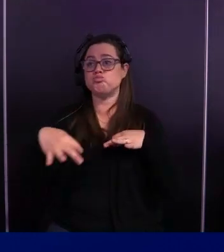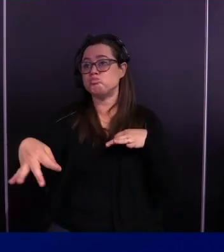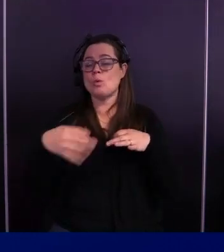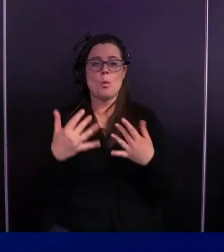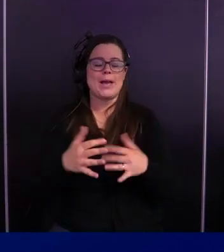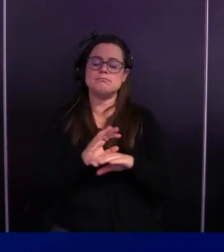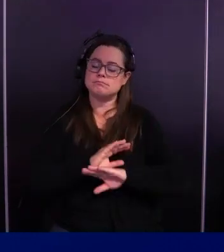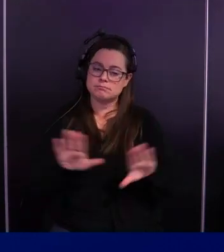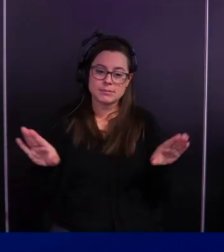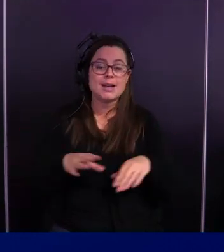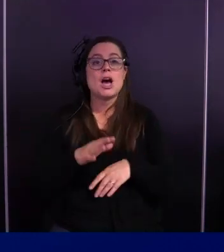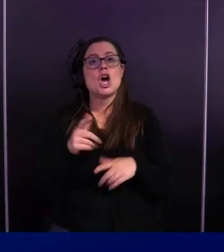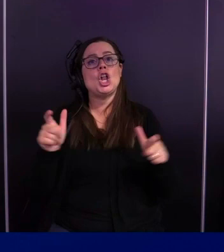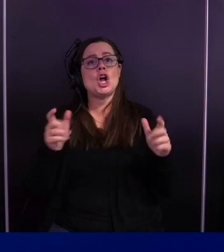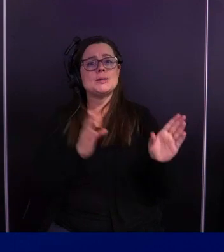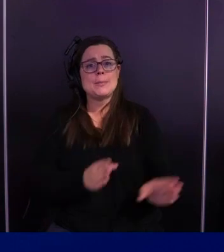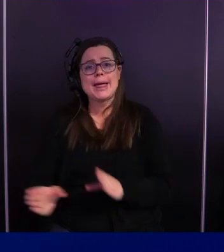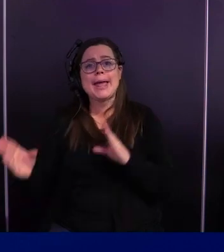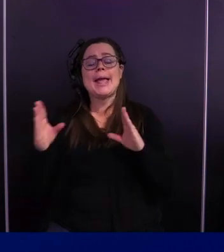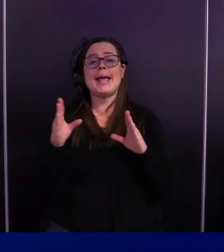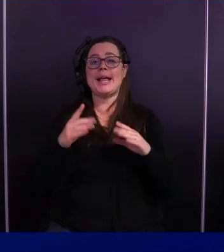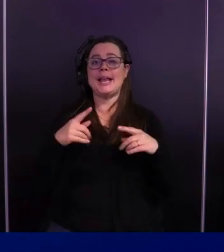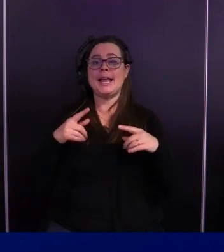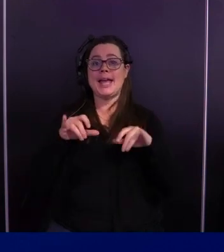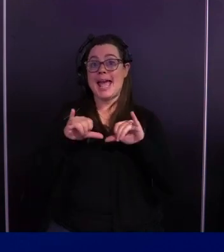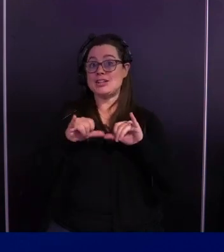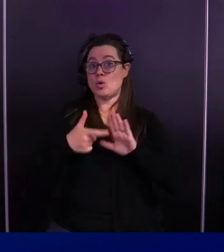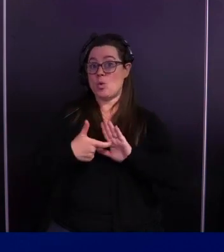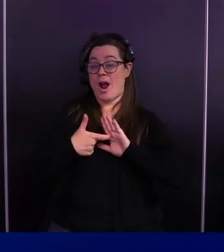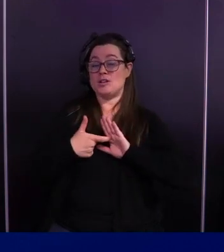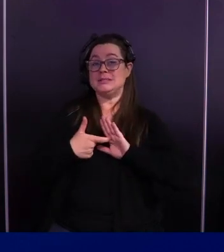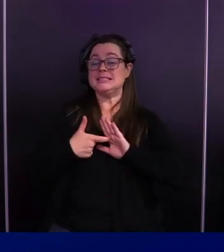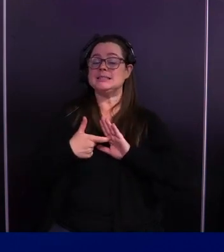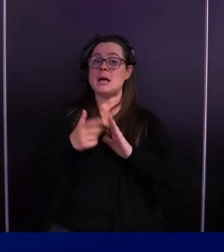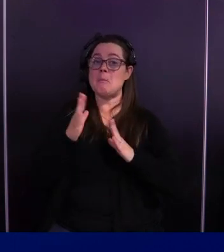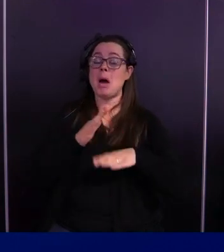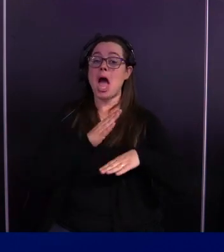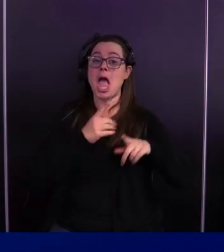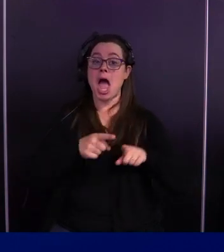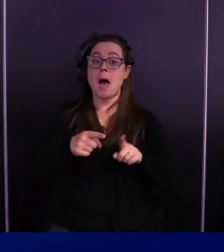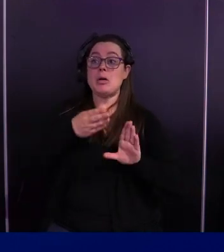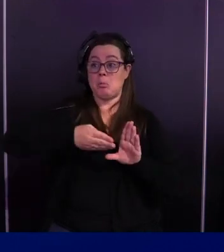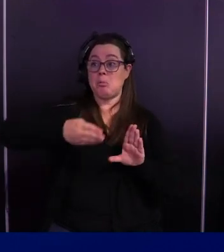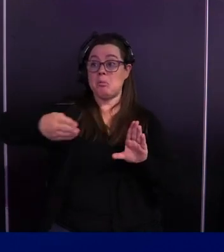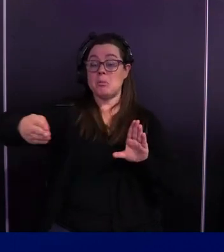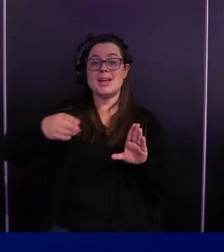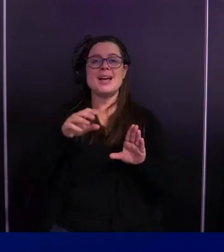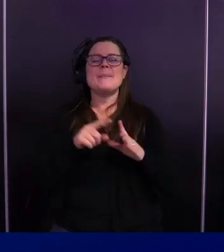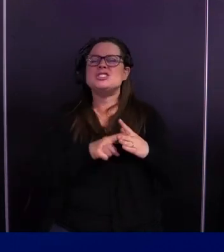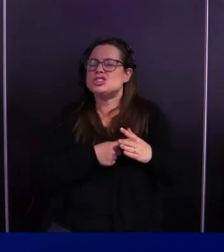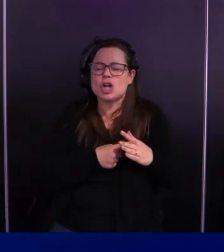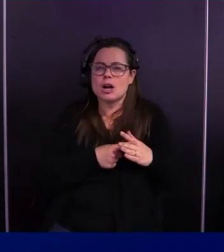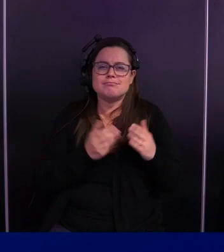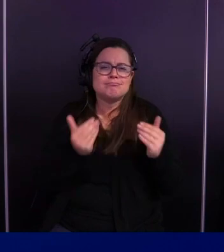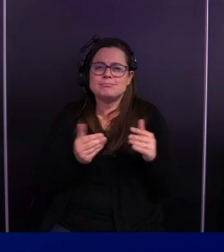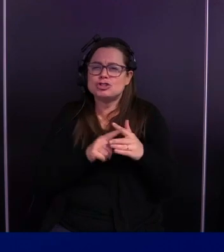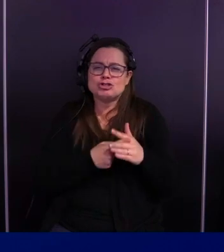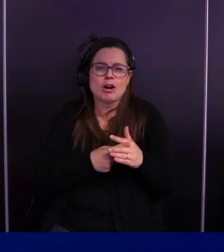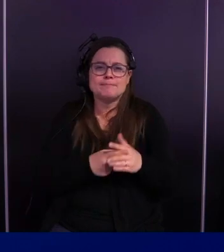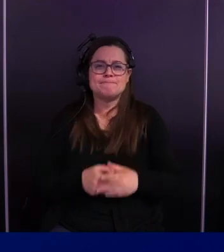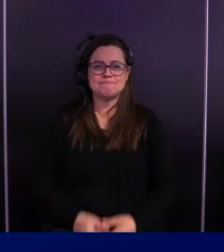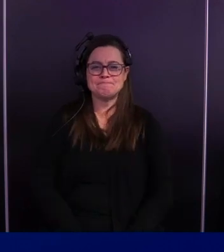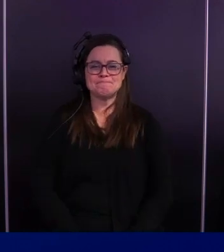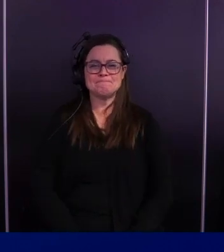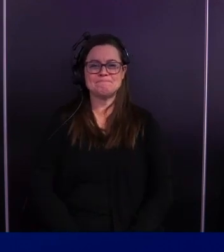very large plan, engineering requirements that may take place, but just start somewhere. All